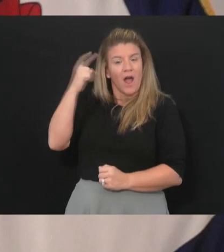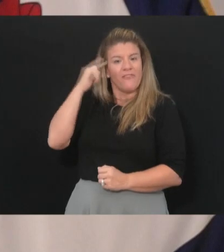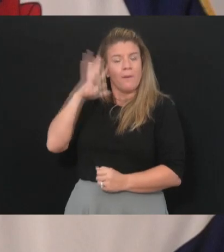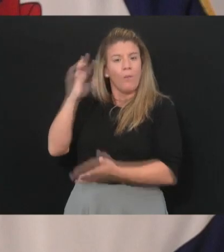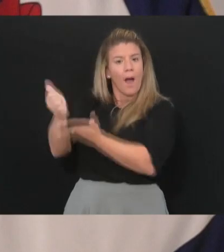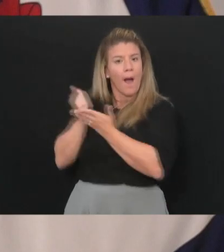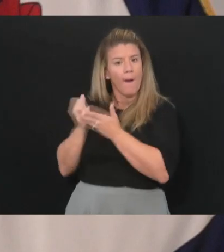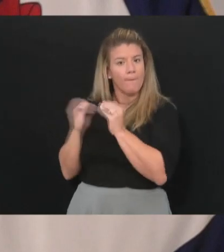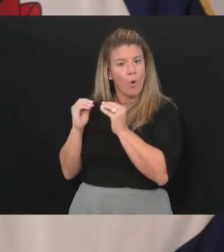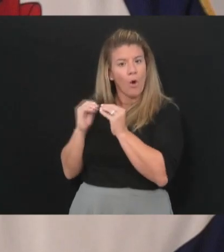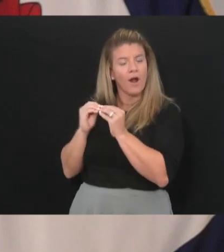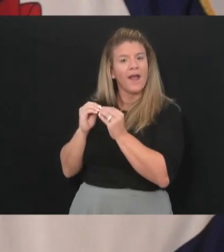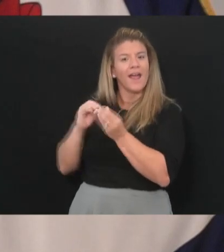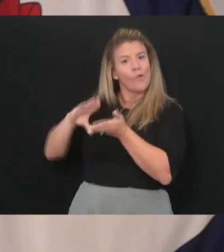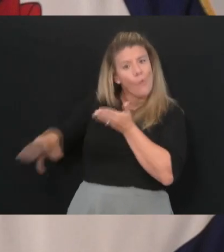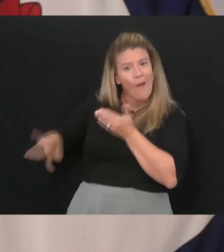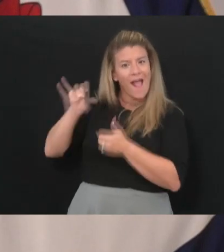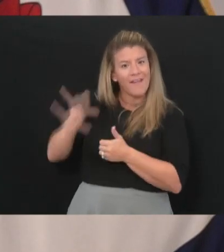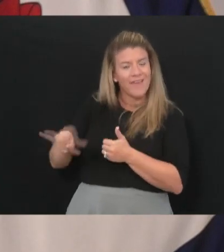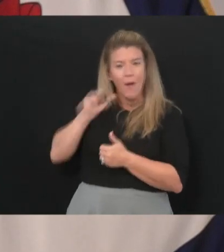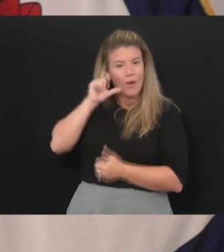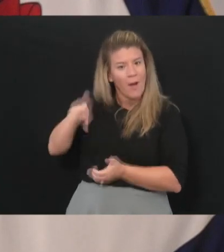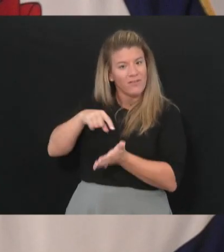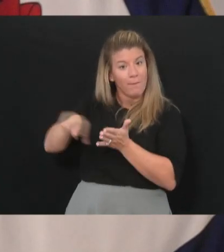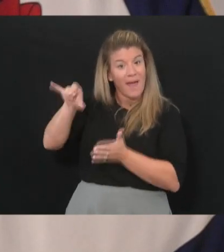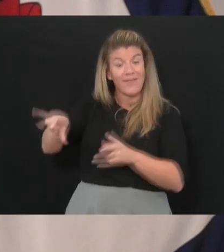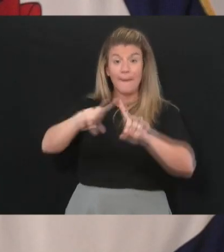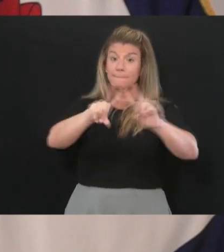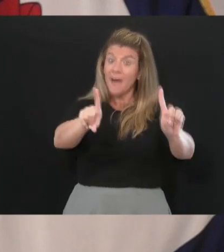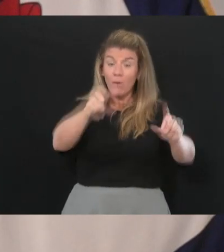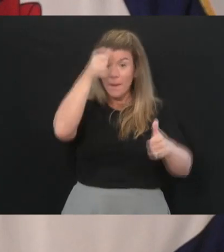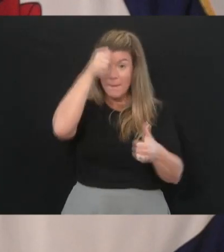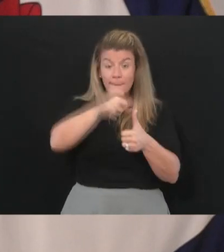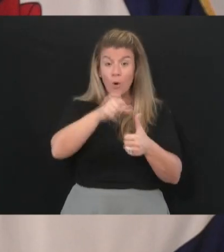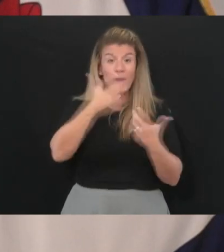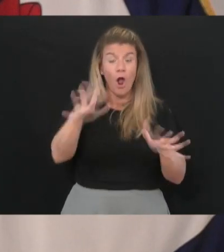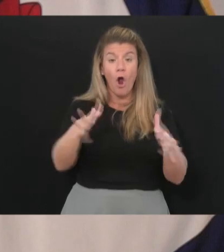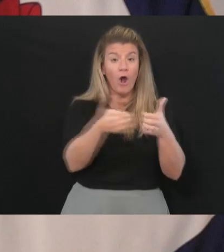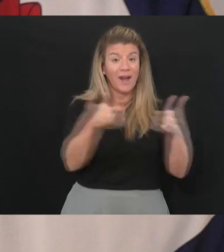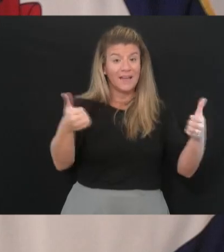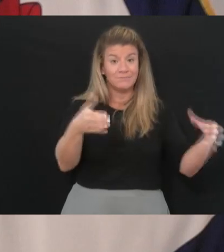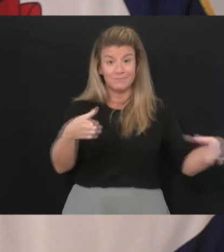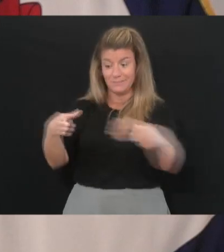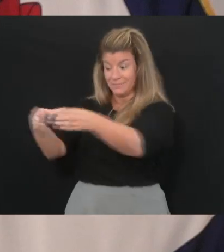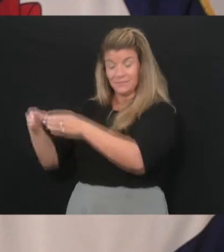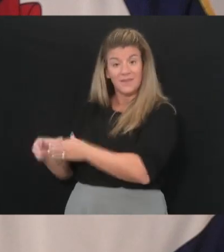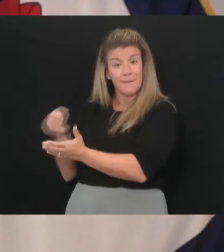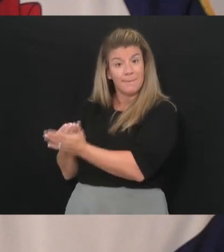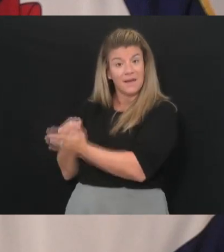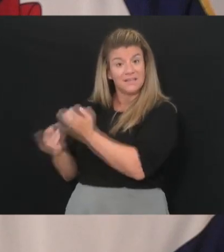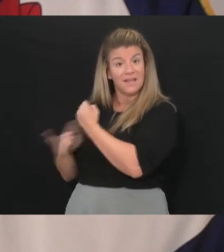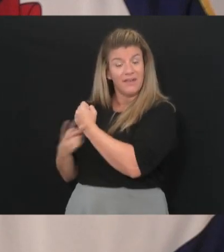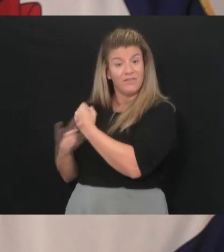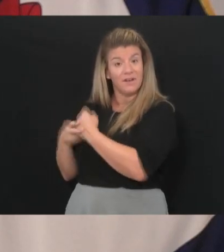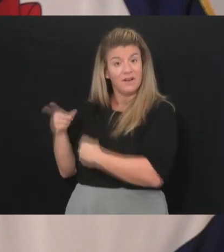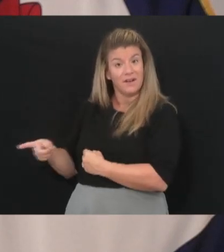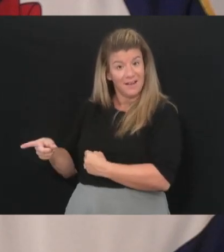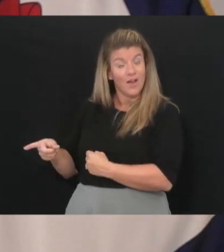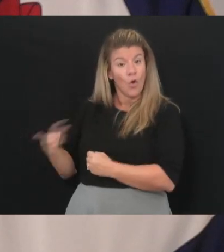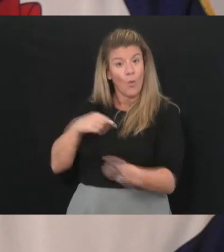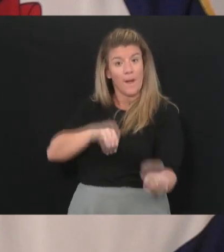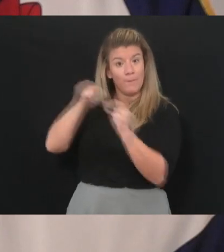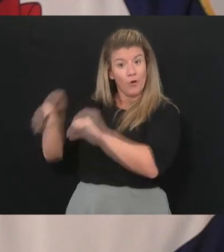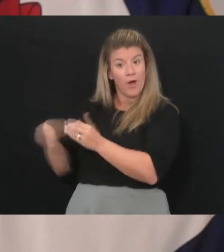the 25%, but we've got the money set aside as we did in how we bucketed the